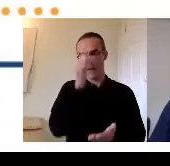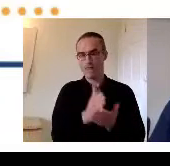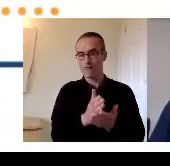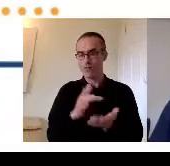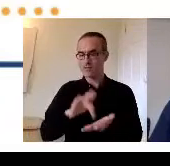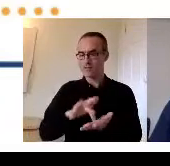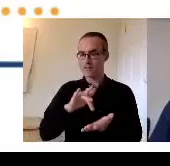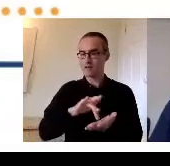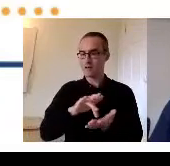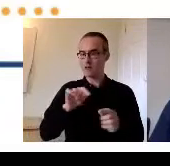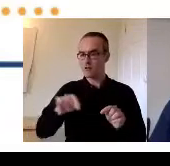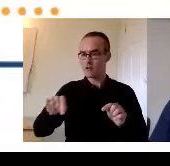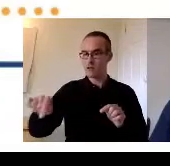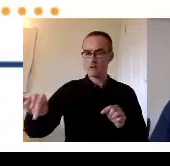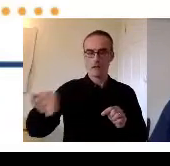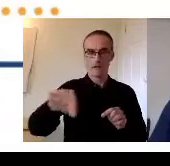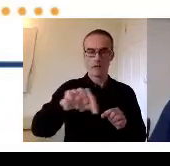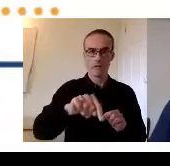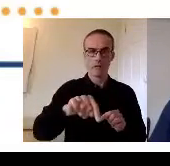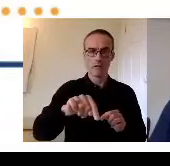facility bang in the heart of